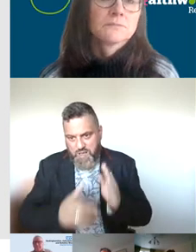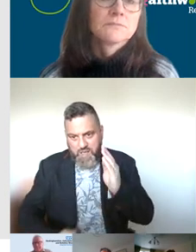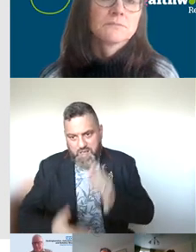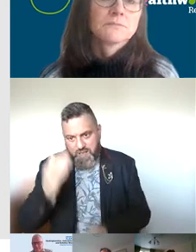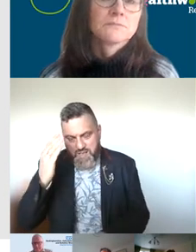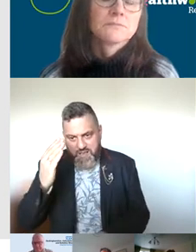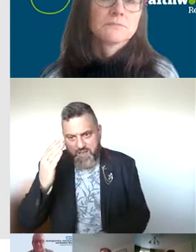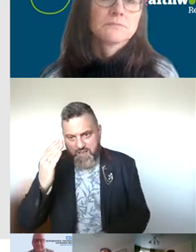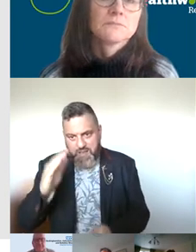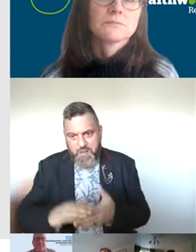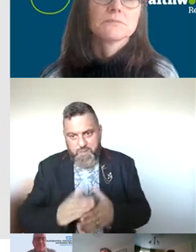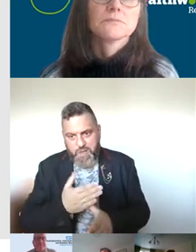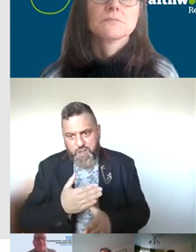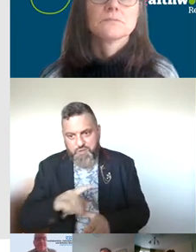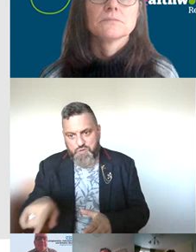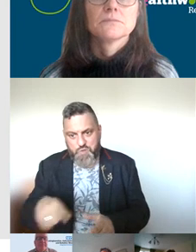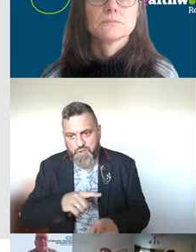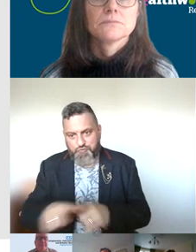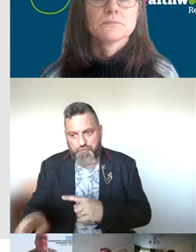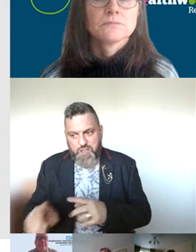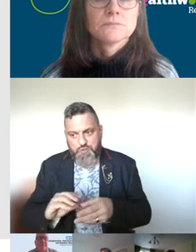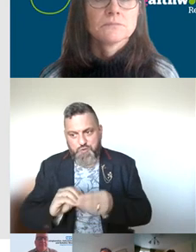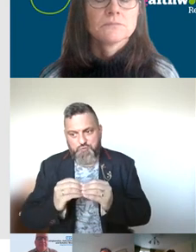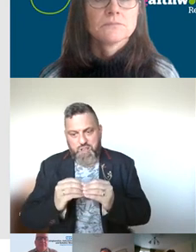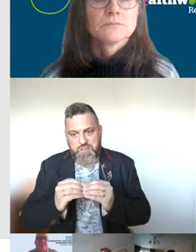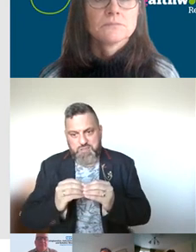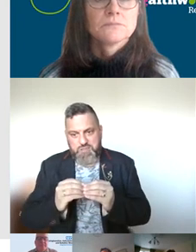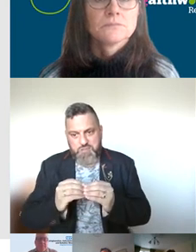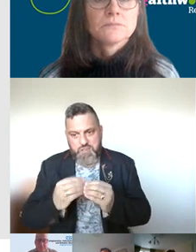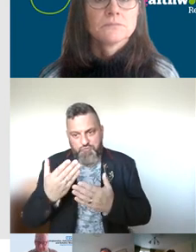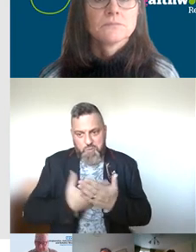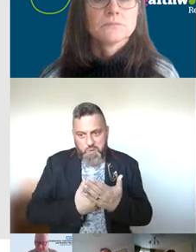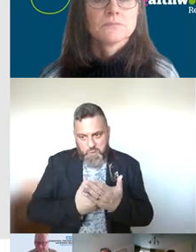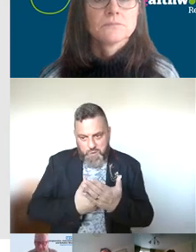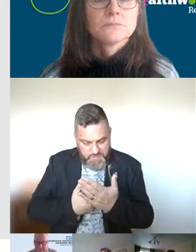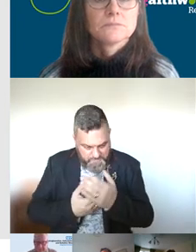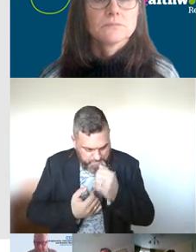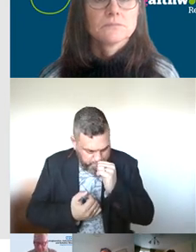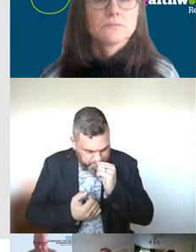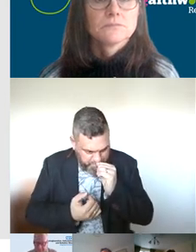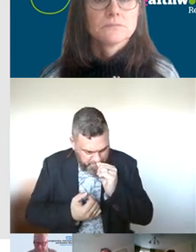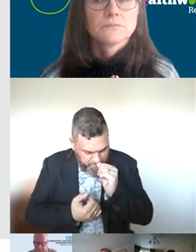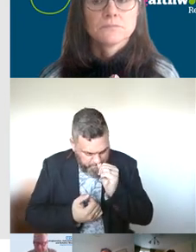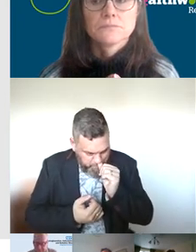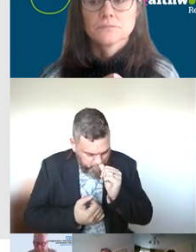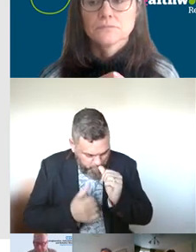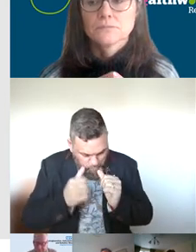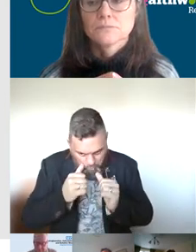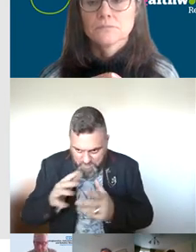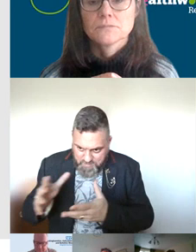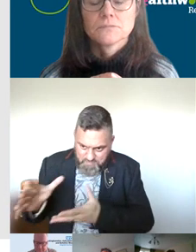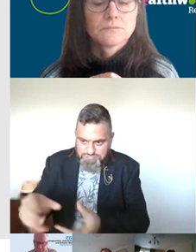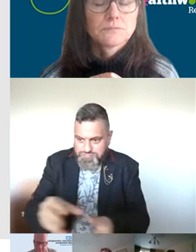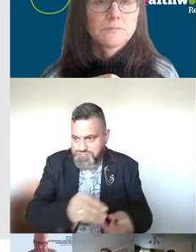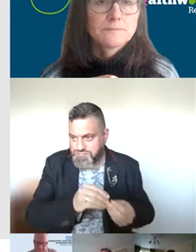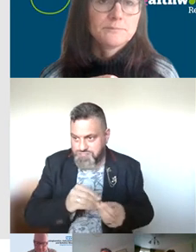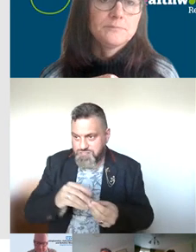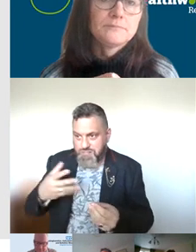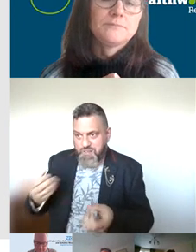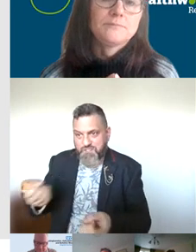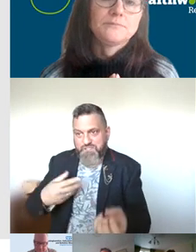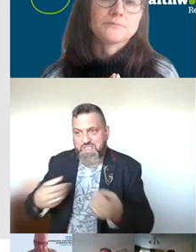formally is because we're trying to produce a report that will summarise the feedback that we've had through this